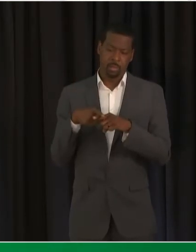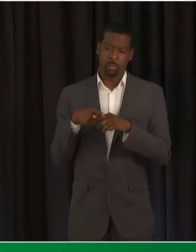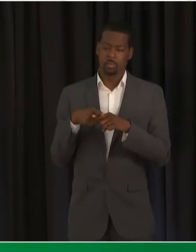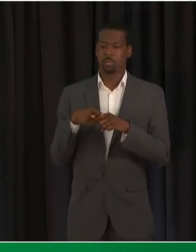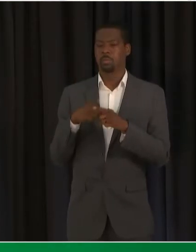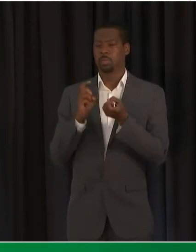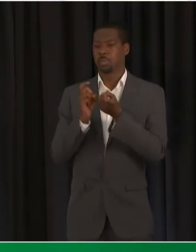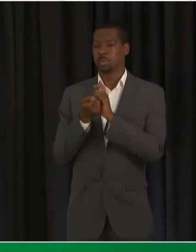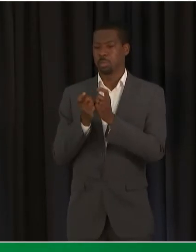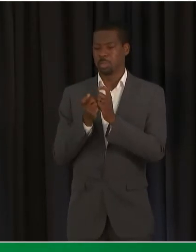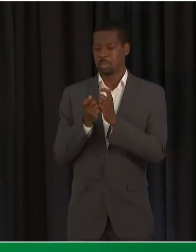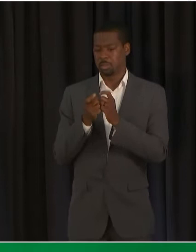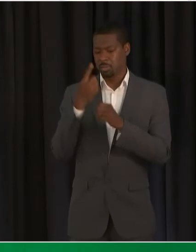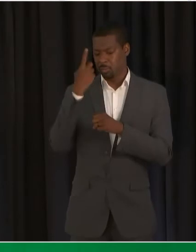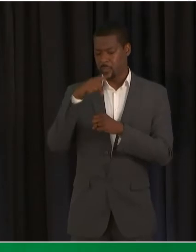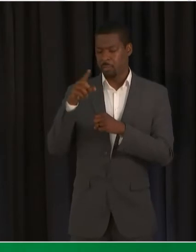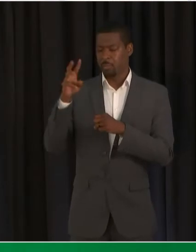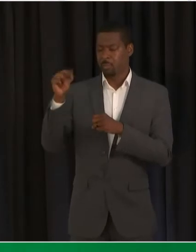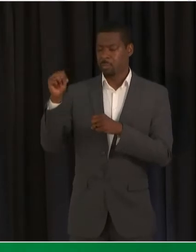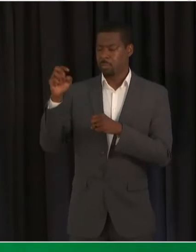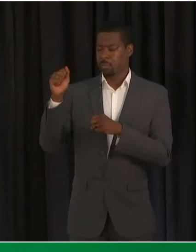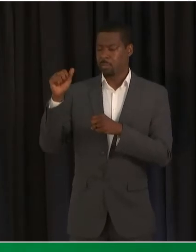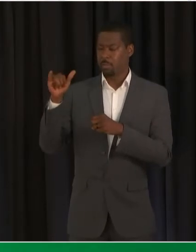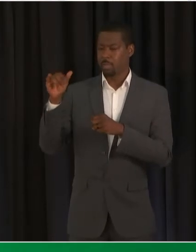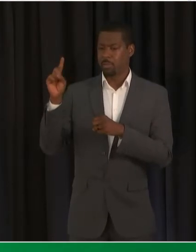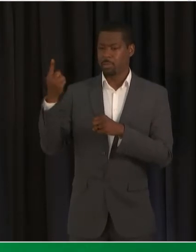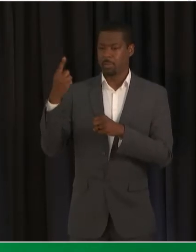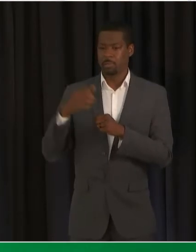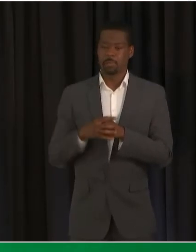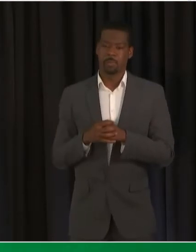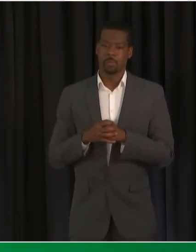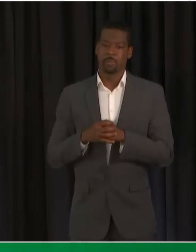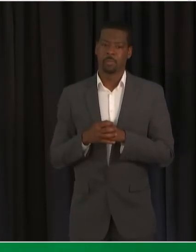the modifications that will begin on May 1st.